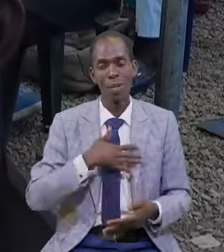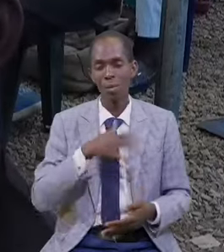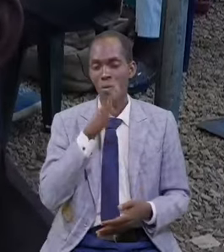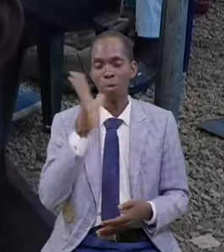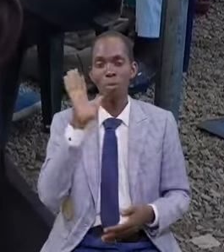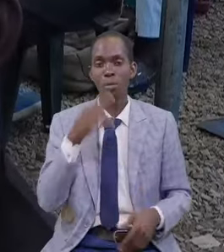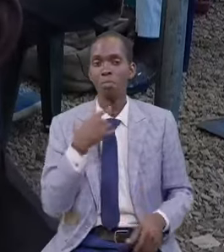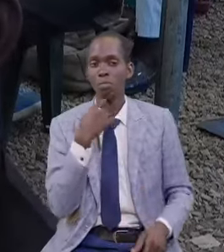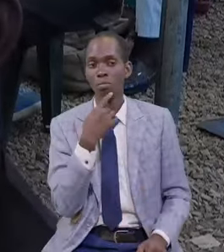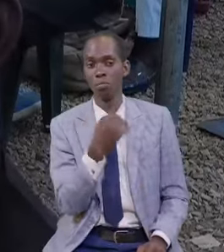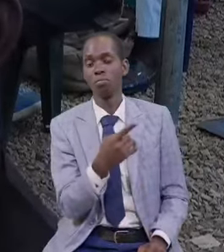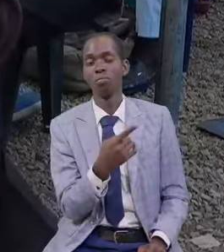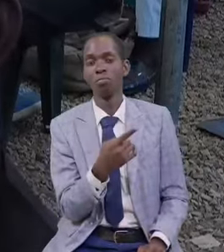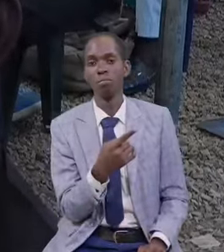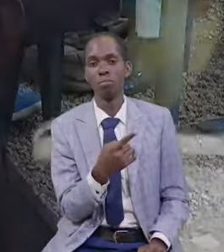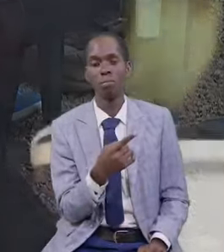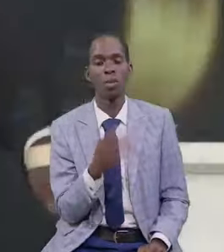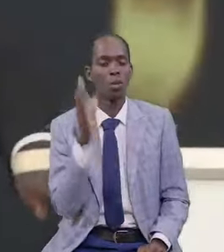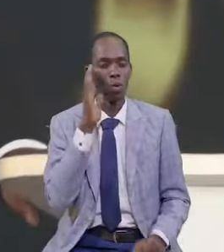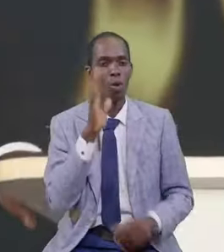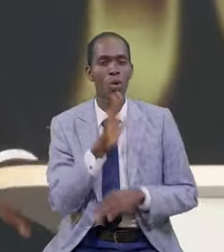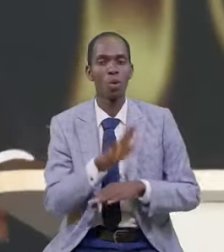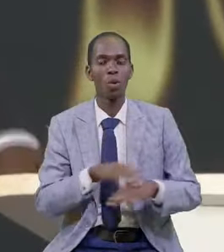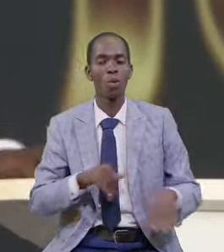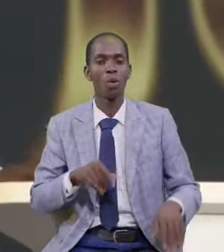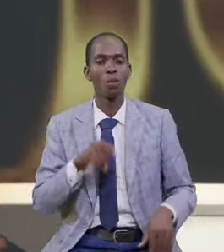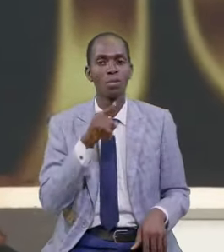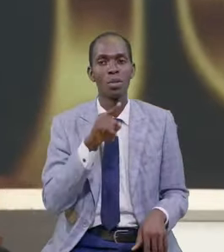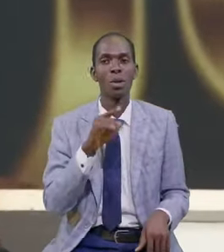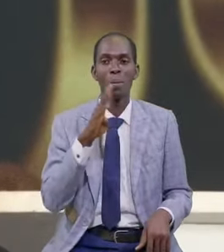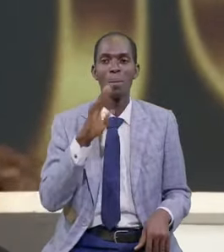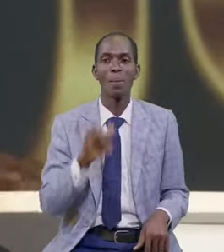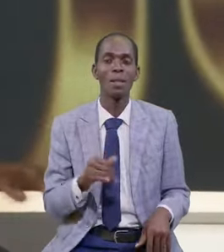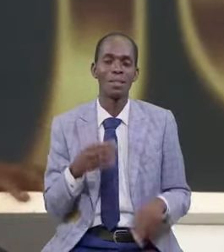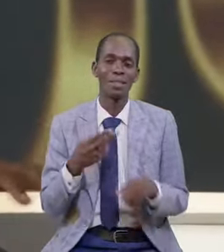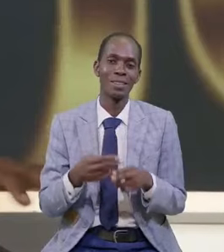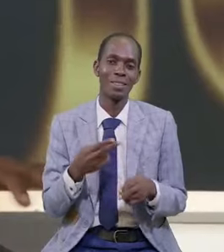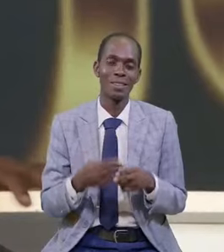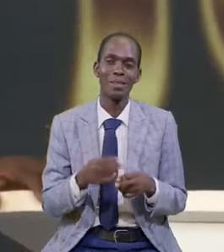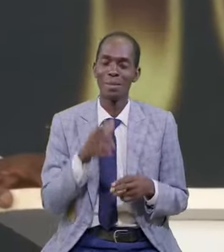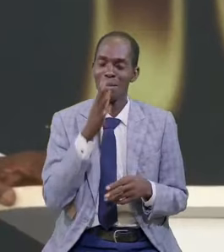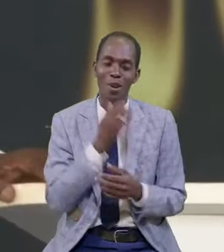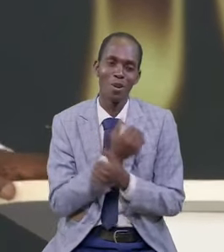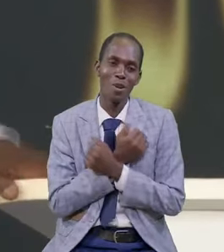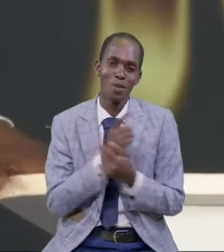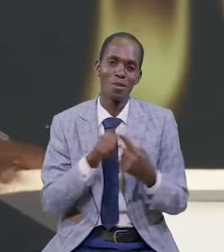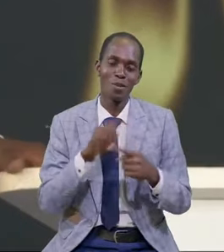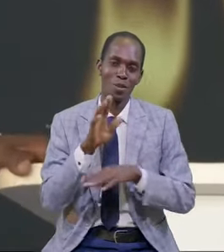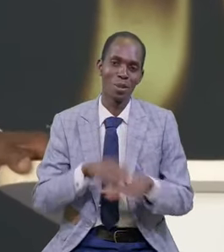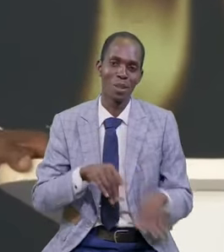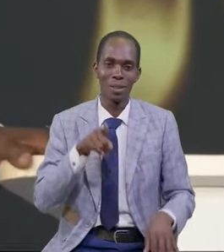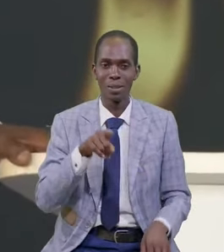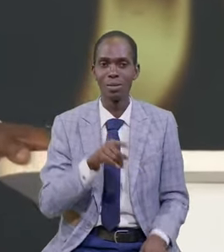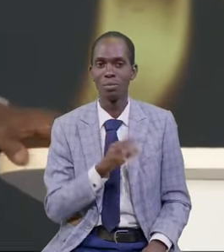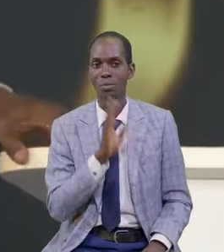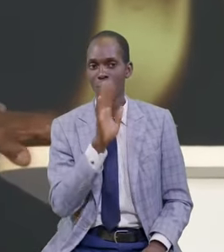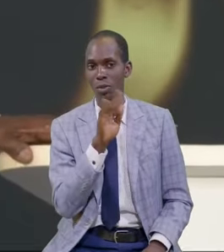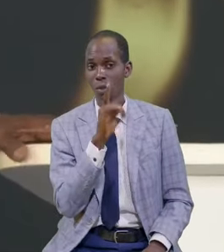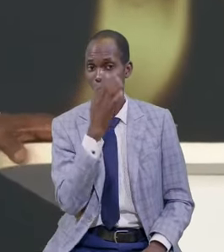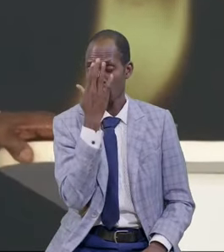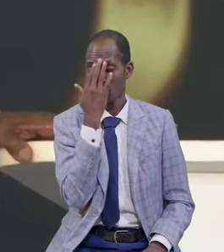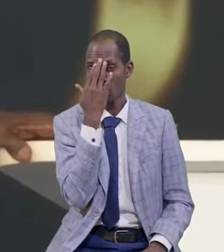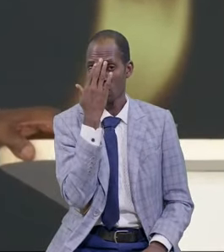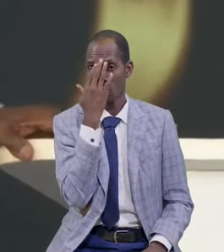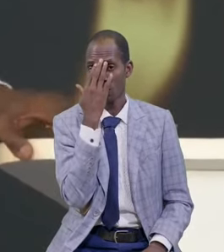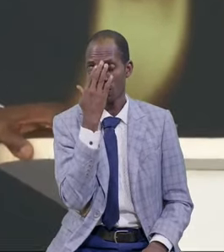he call me by you know the name name is he loves to call me and he'll say you know what that